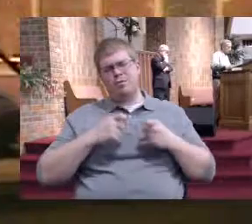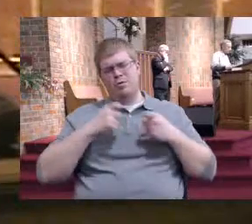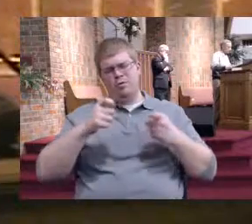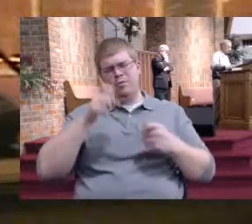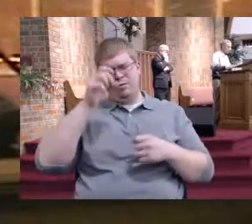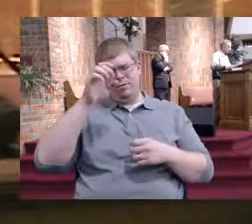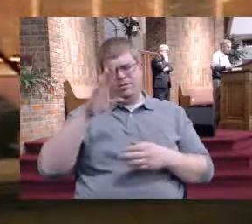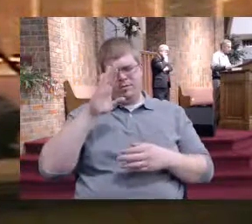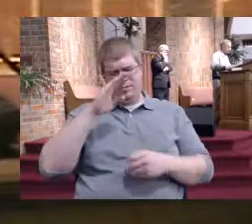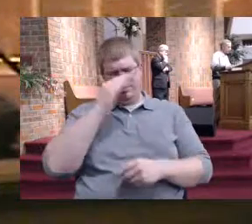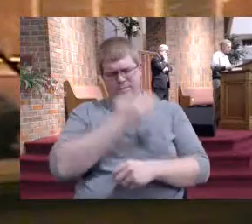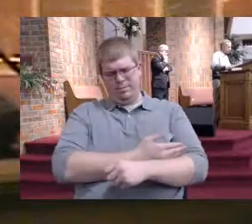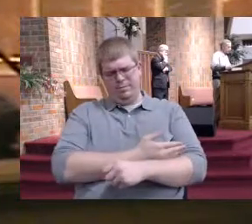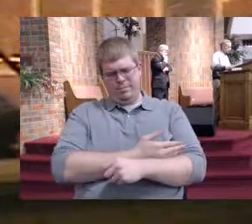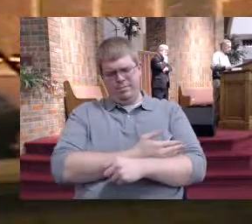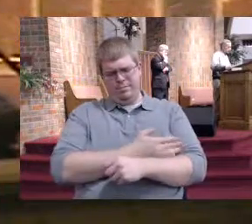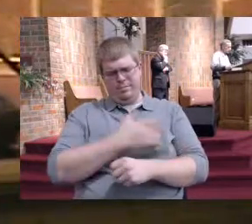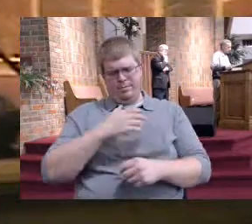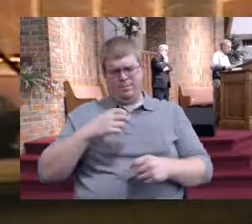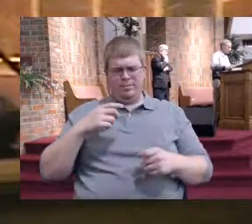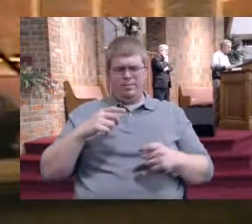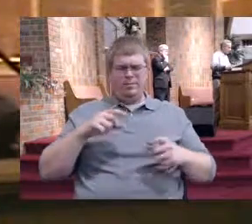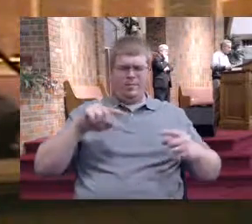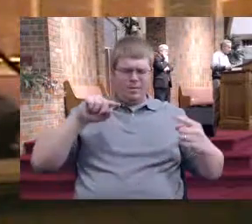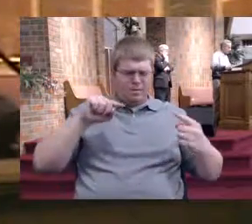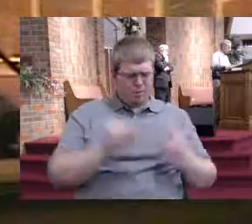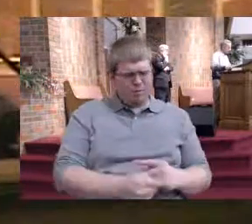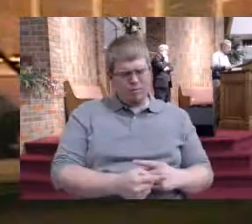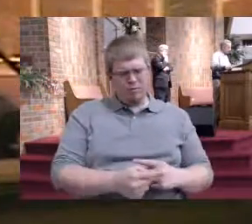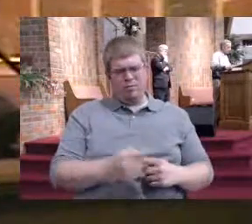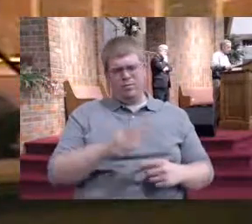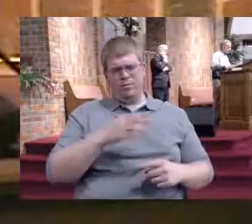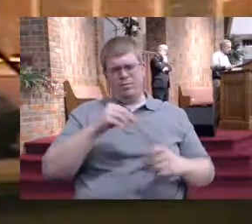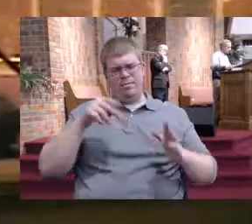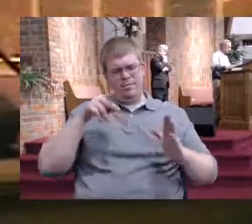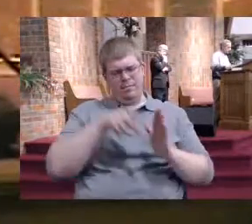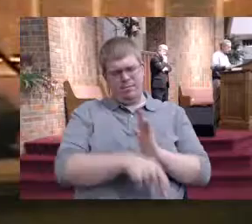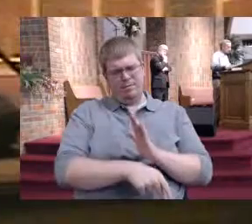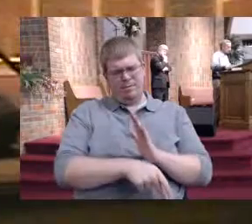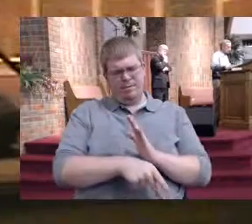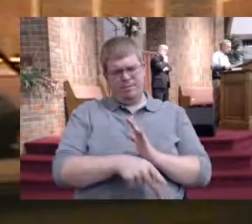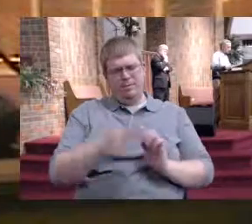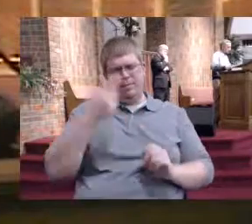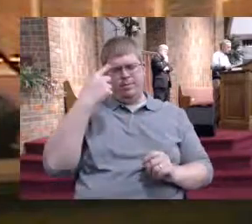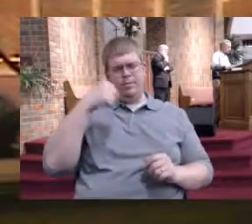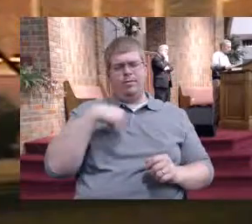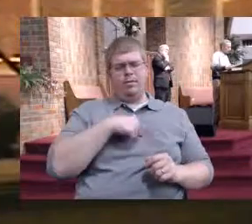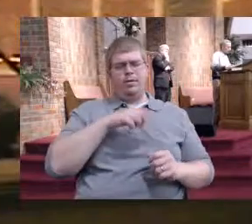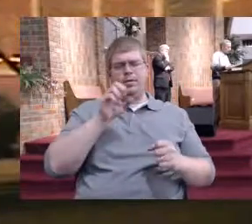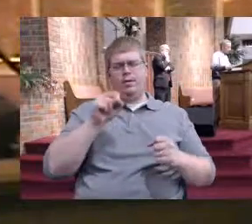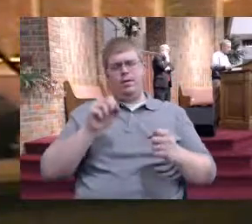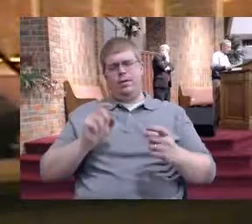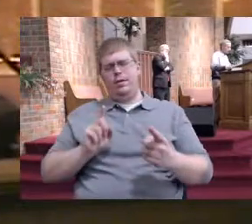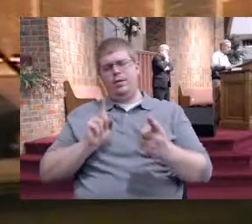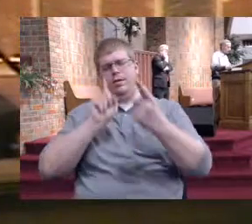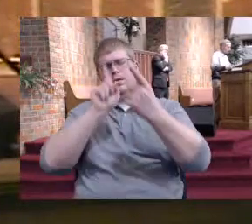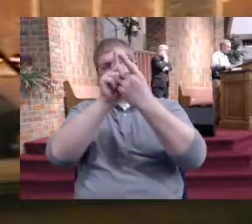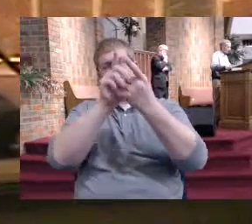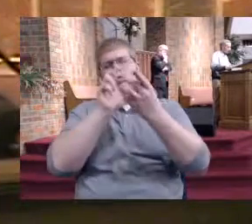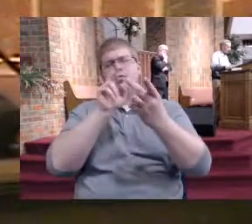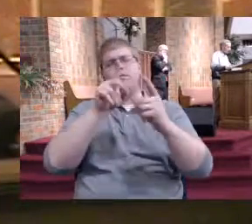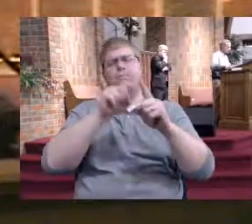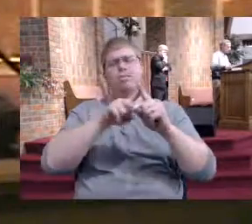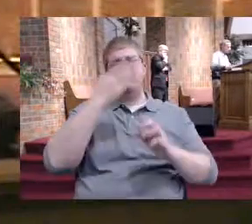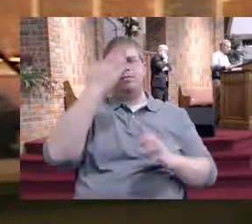to be tortured and slain, that we might be drawn back to you, no longer separated from